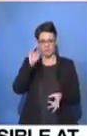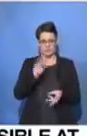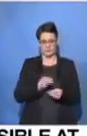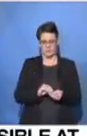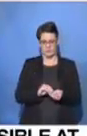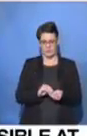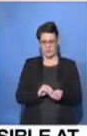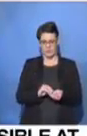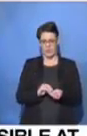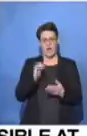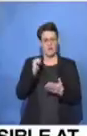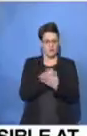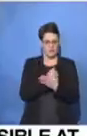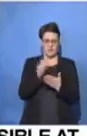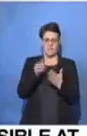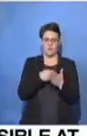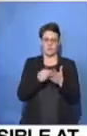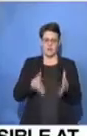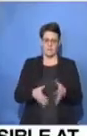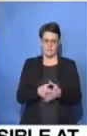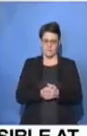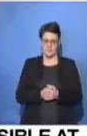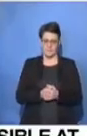total registered voters.